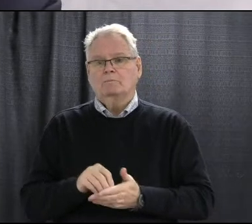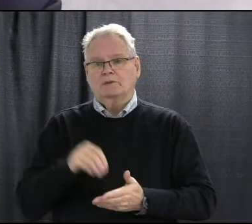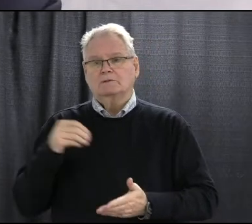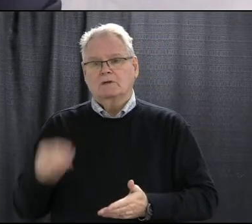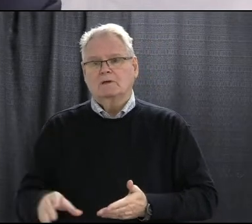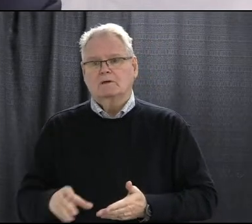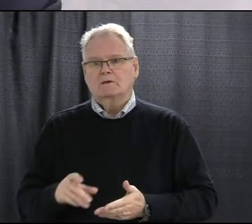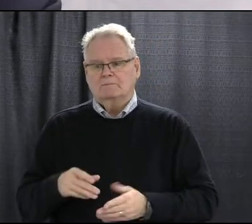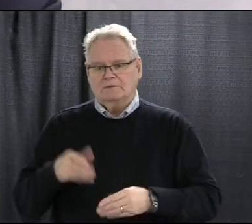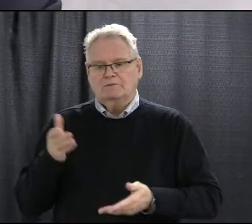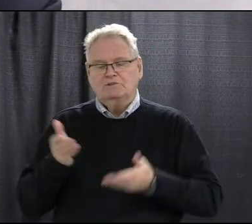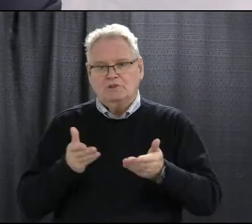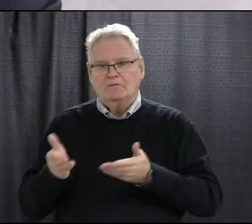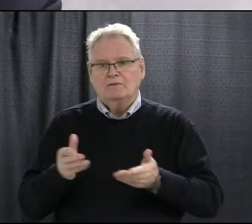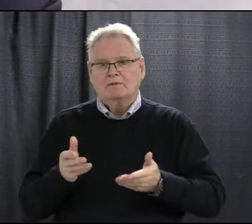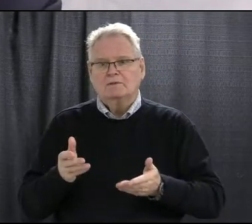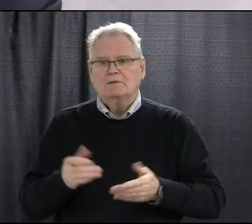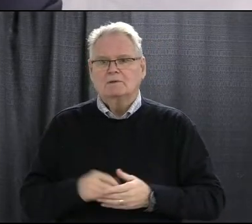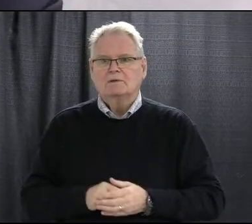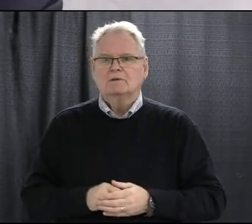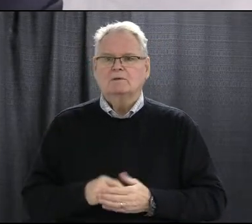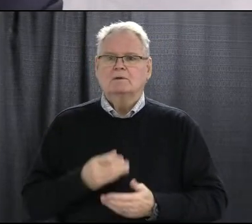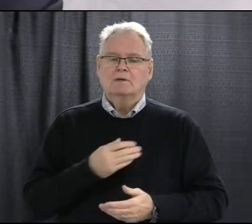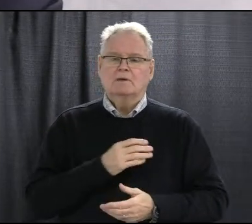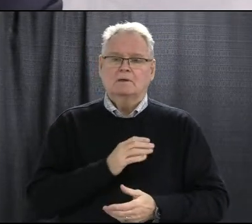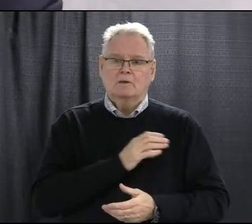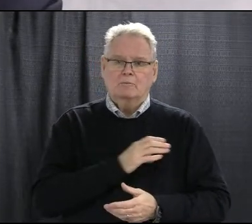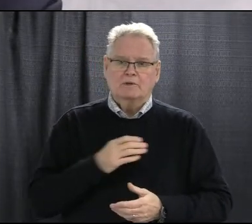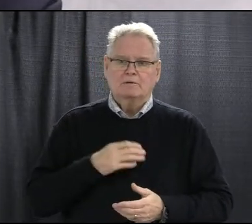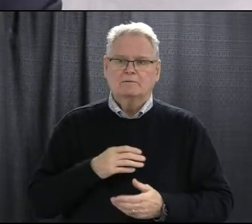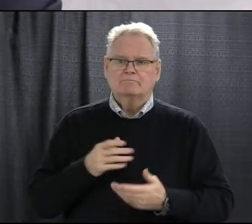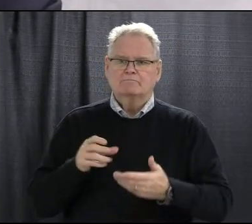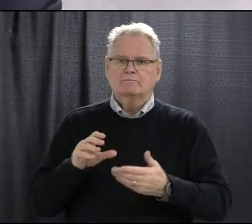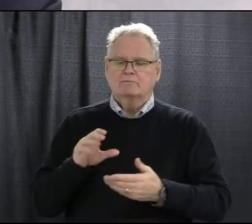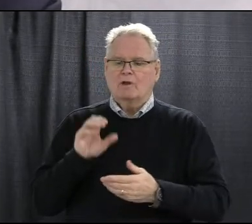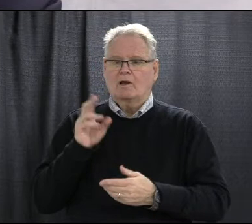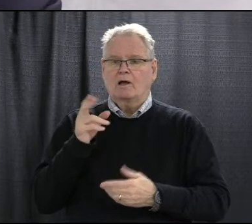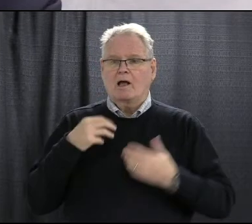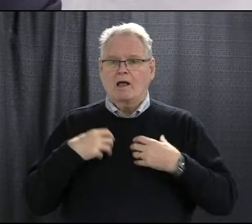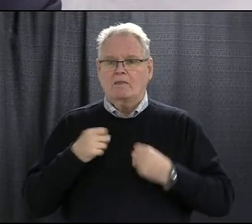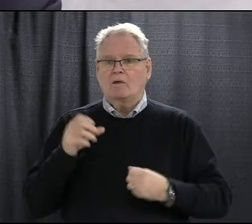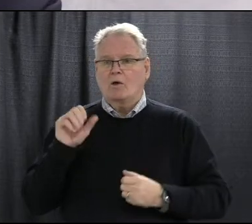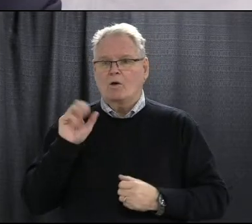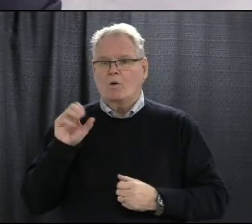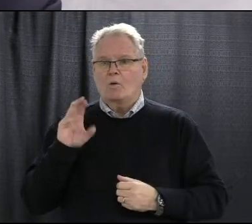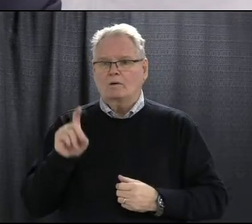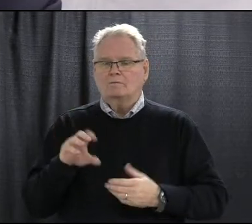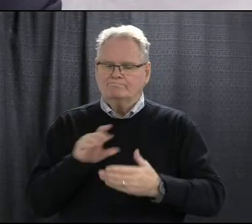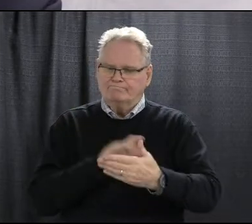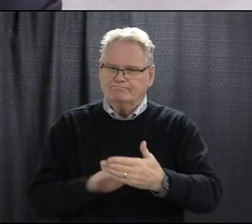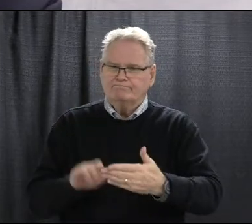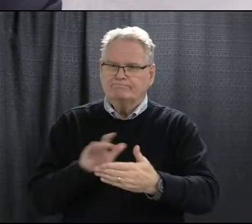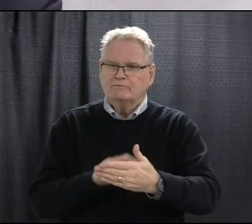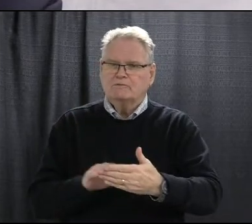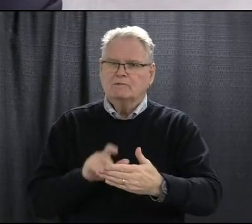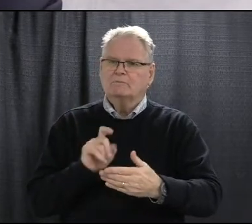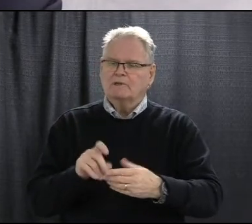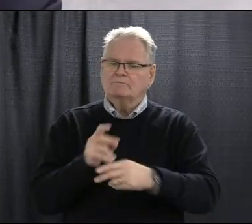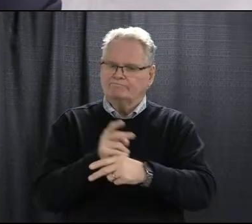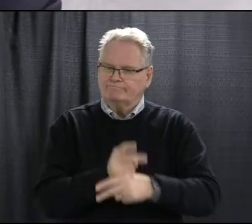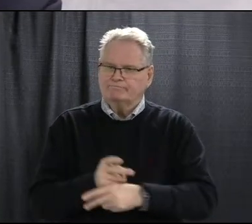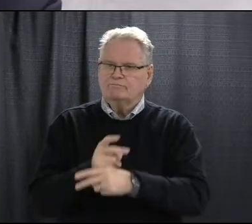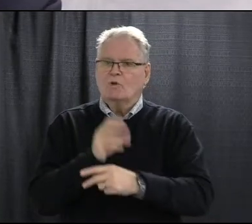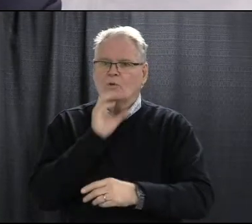Accord's recommendations had a priority on seniors' care, and it was emphasised that we needed to